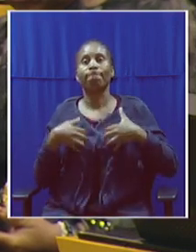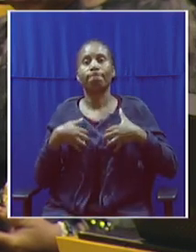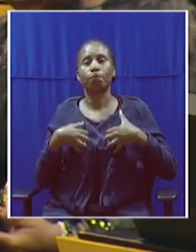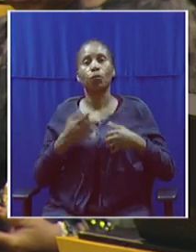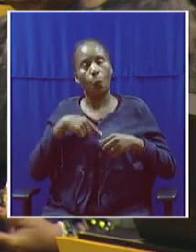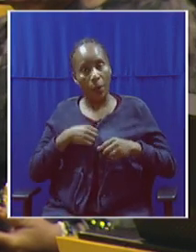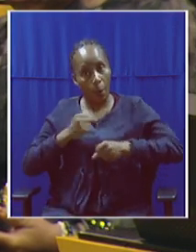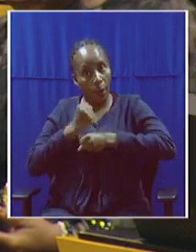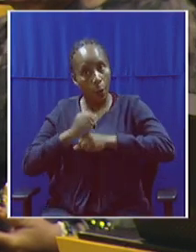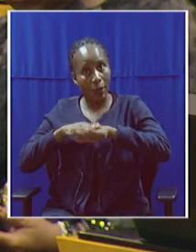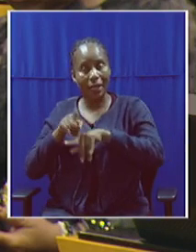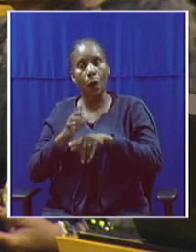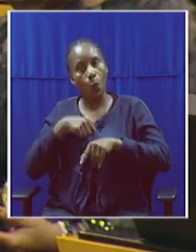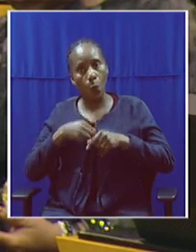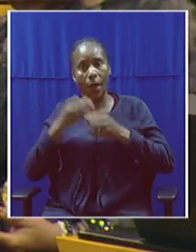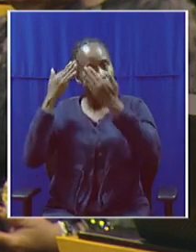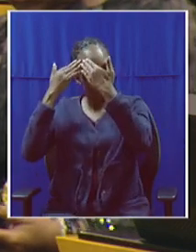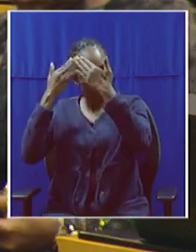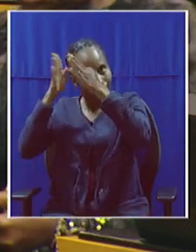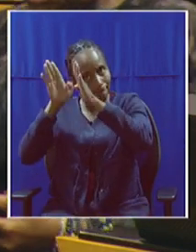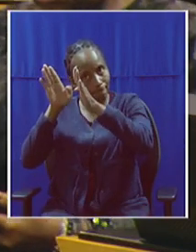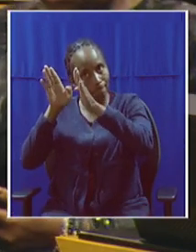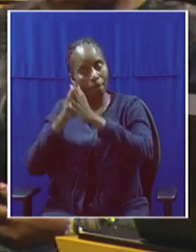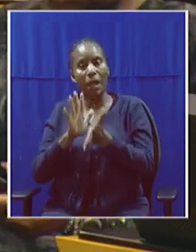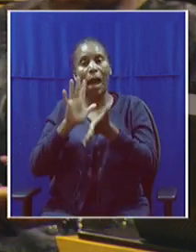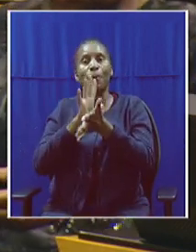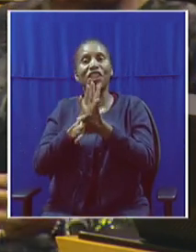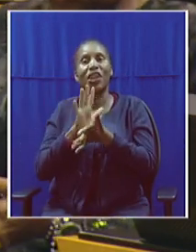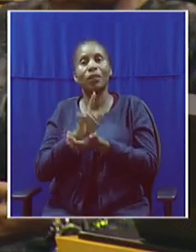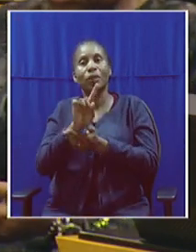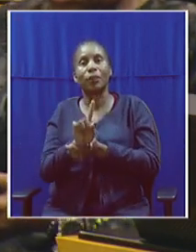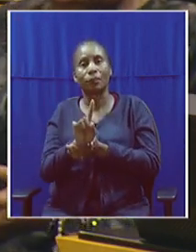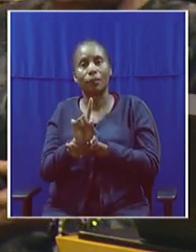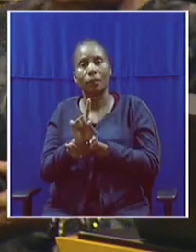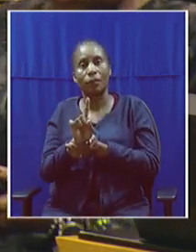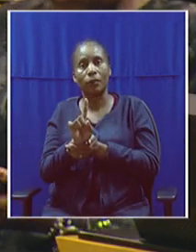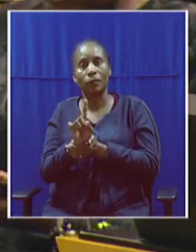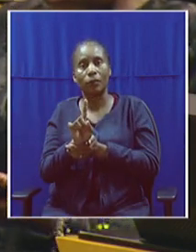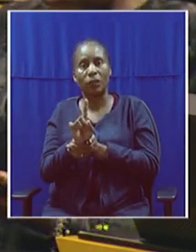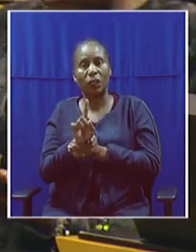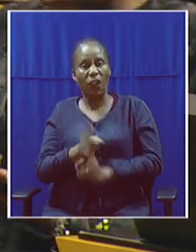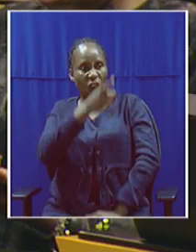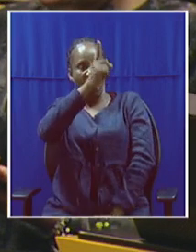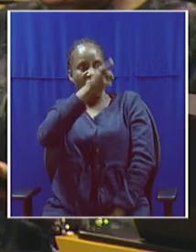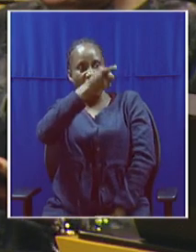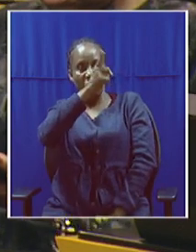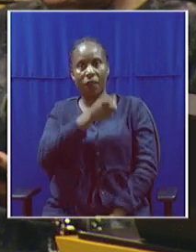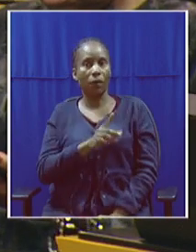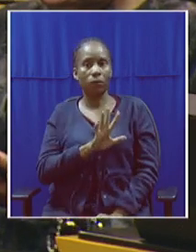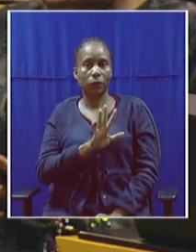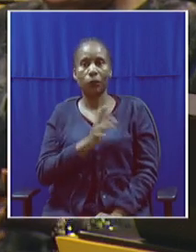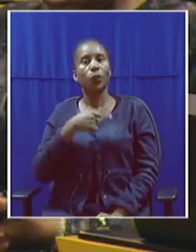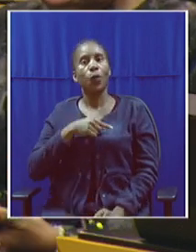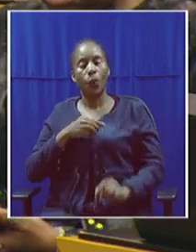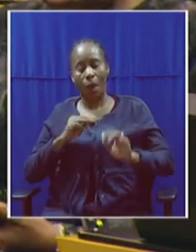with that with an open mind and we're appreciating the fact that we are not dictatorial we are